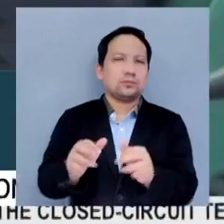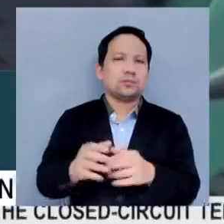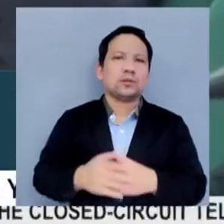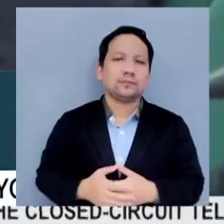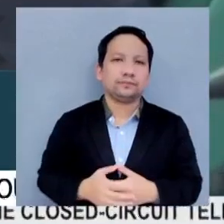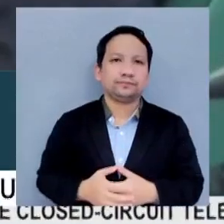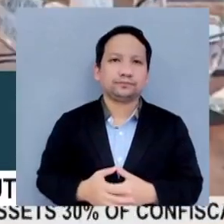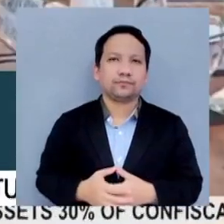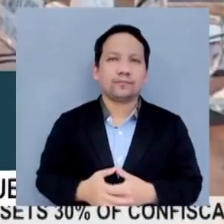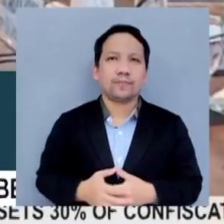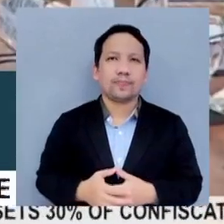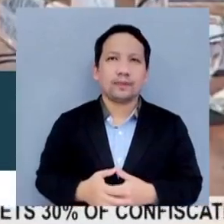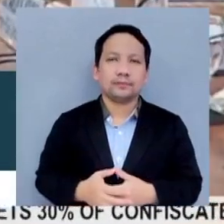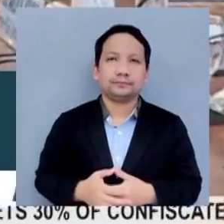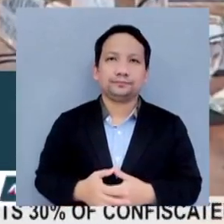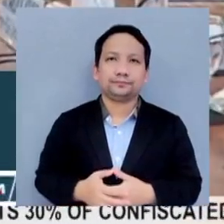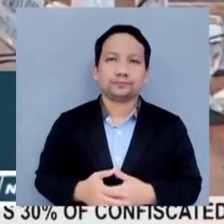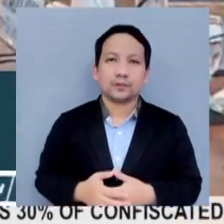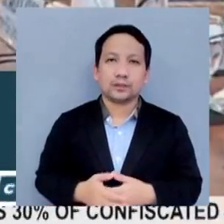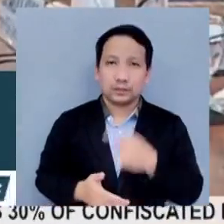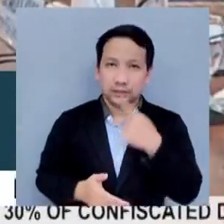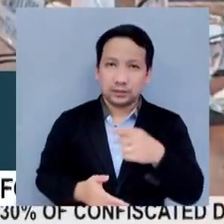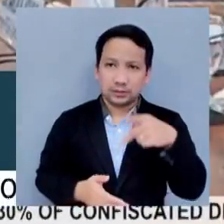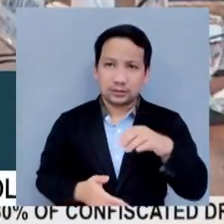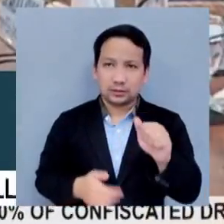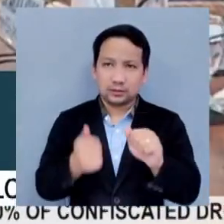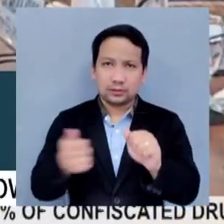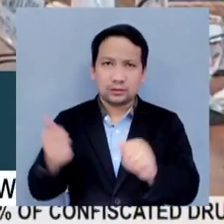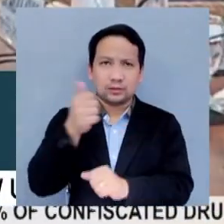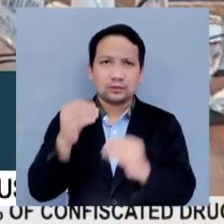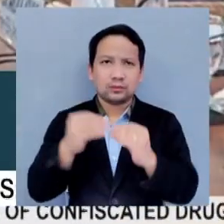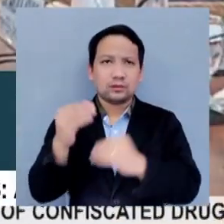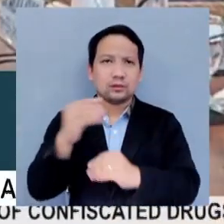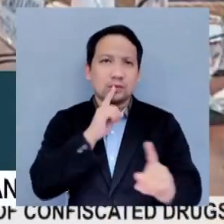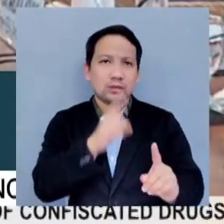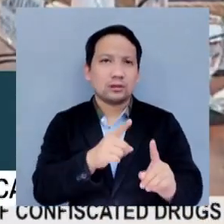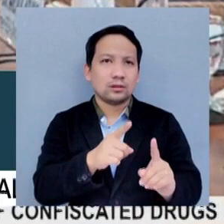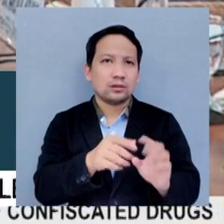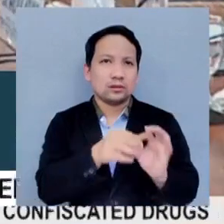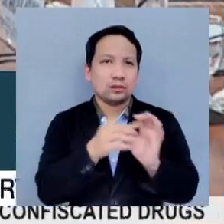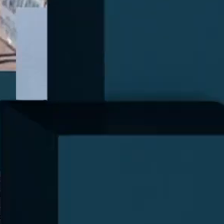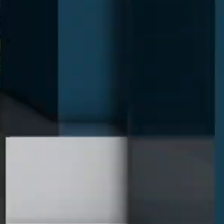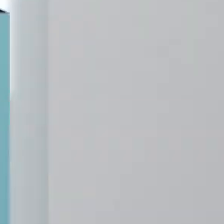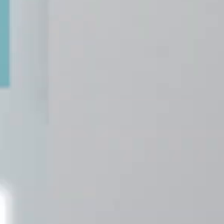Senators, meanwhile, say the PDEA chief could have done more to ensure there's no such practice.